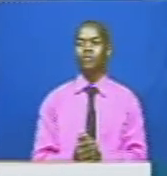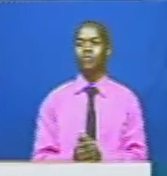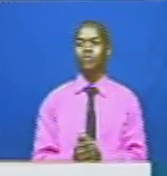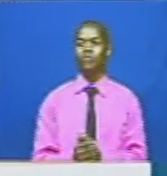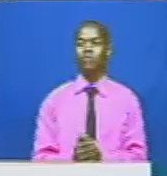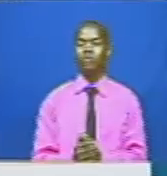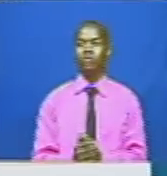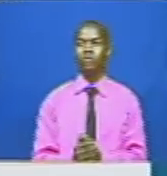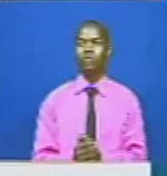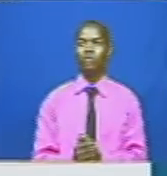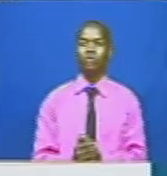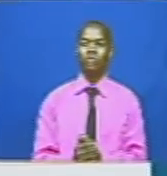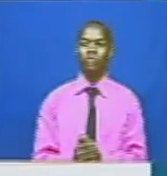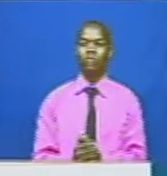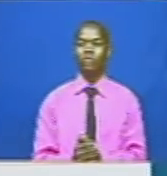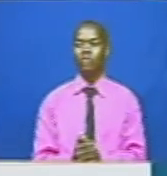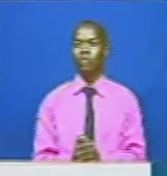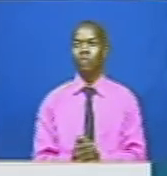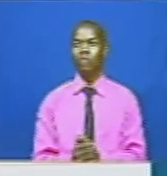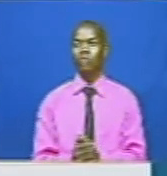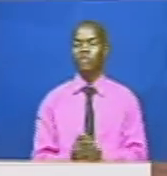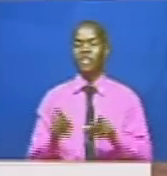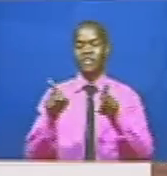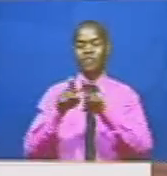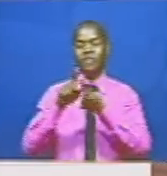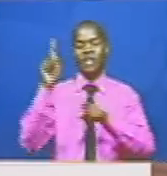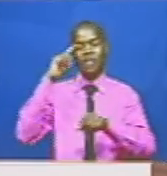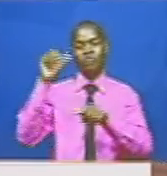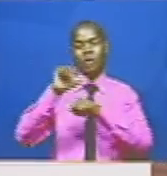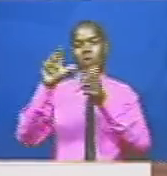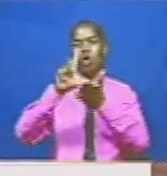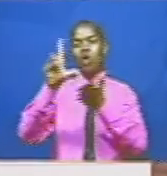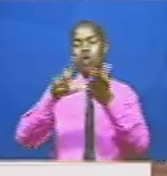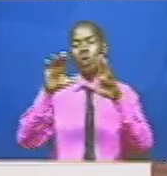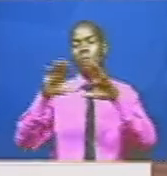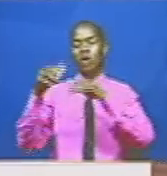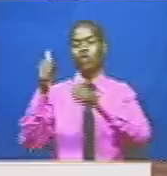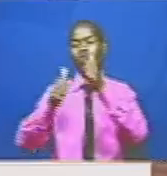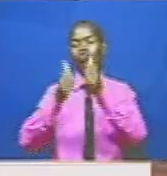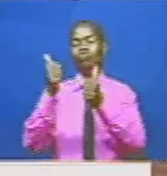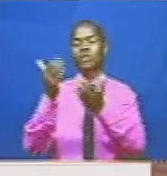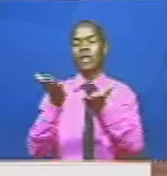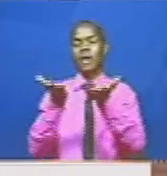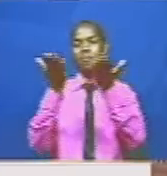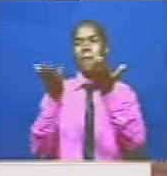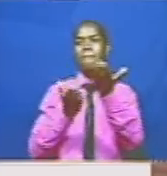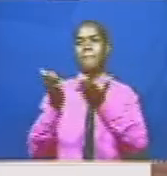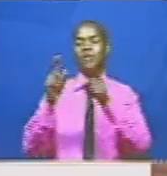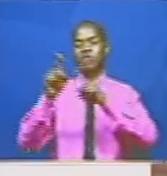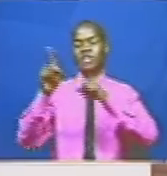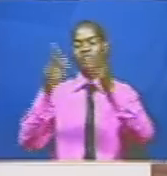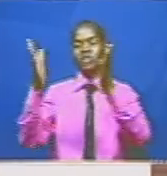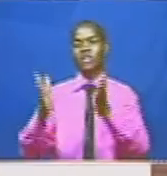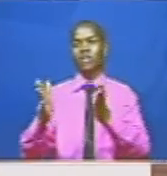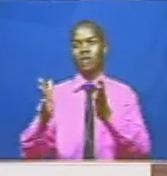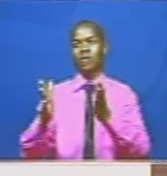No, I'm talking about international. Okay, good. Yeah. Because I'm also thinking about the local market. This will improve business travelers to make it easy for them. Yeah. Because somebody